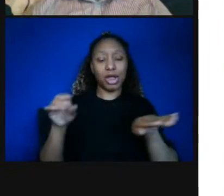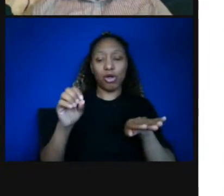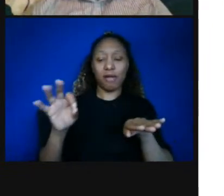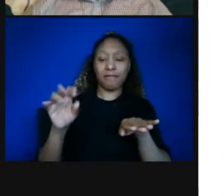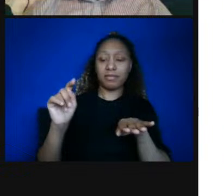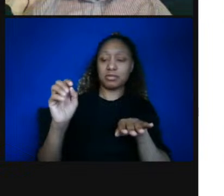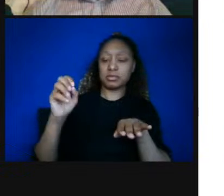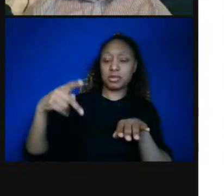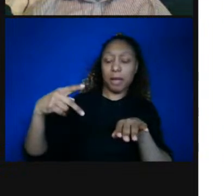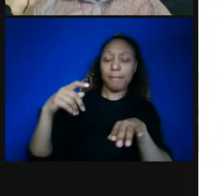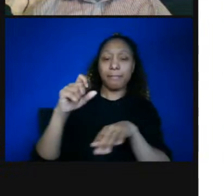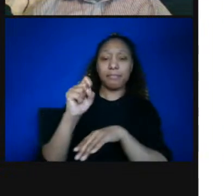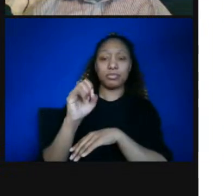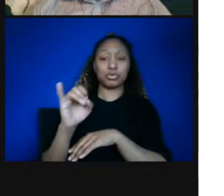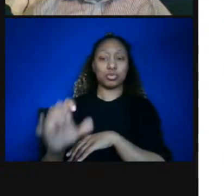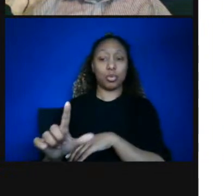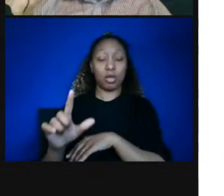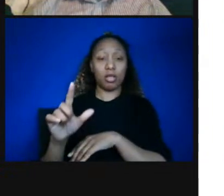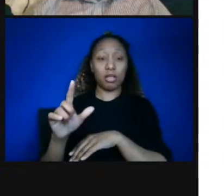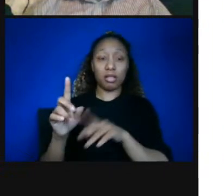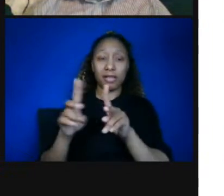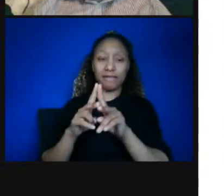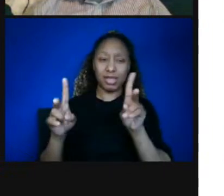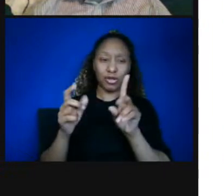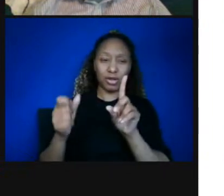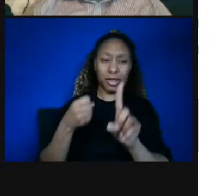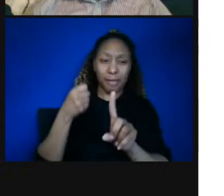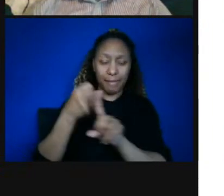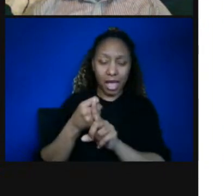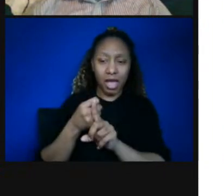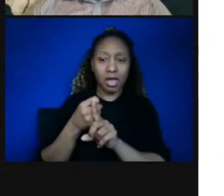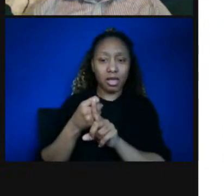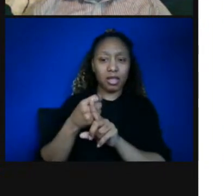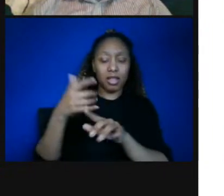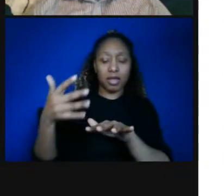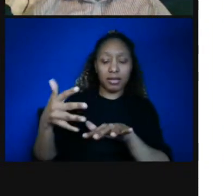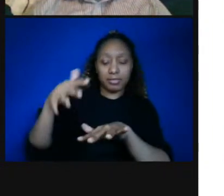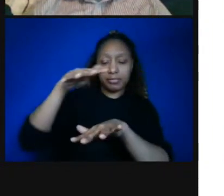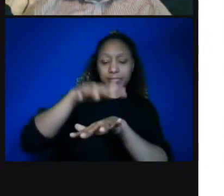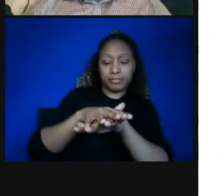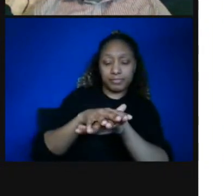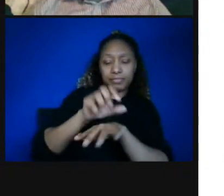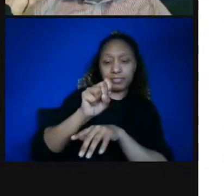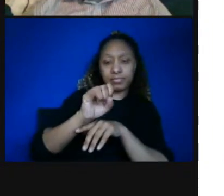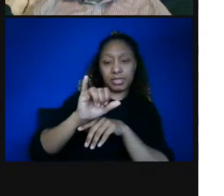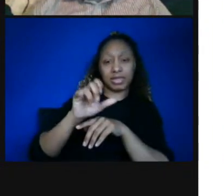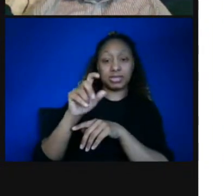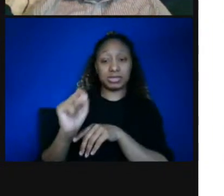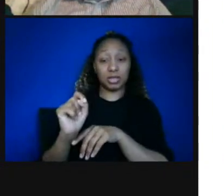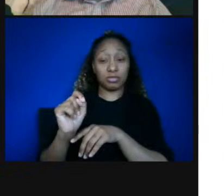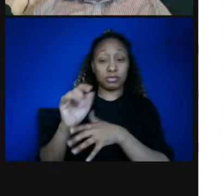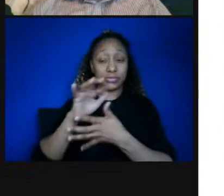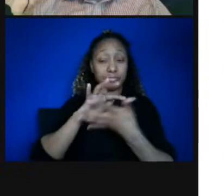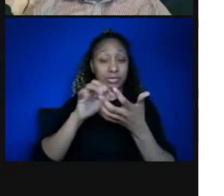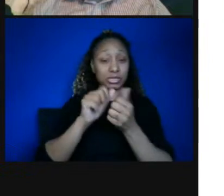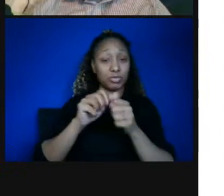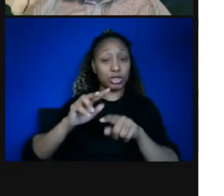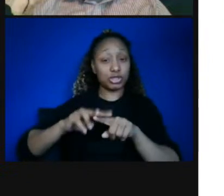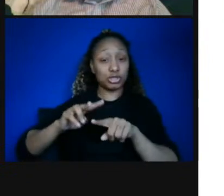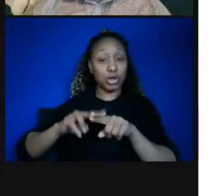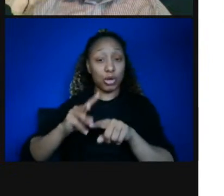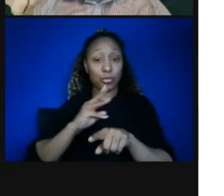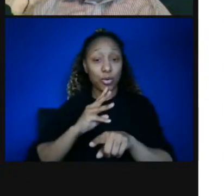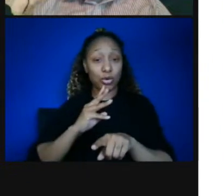flooded, incredibly compacted and laden with silt. This silt, combined with the salt water, stifles and